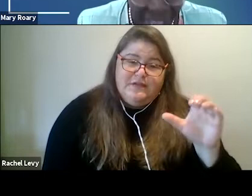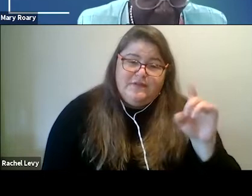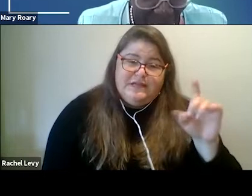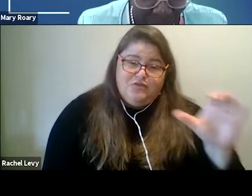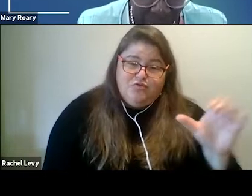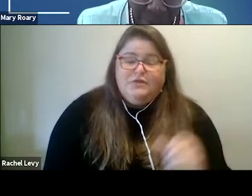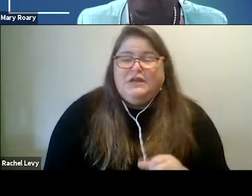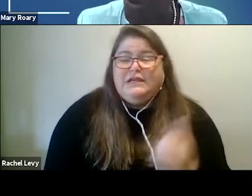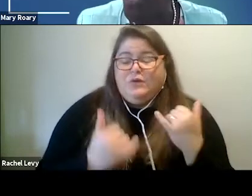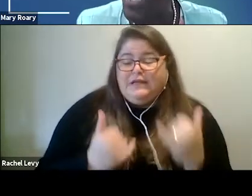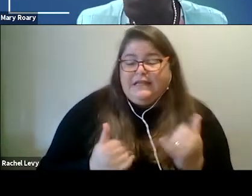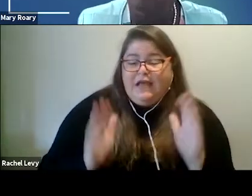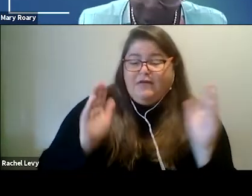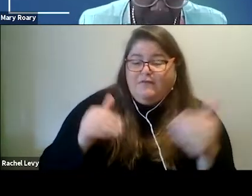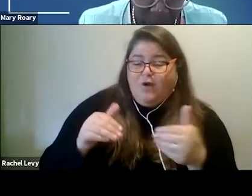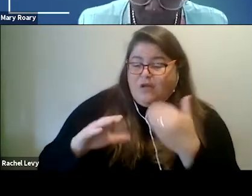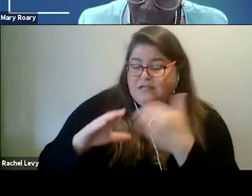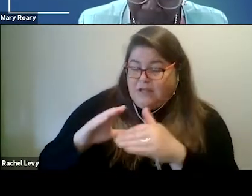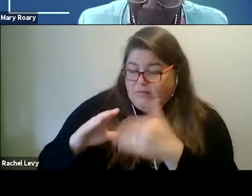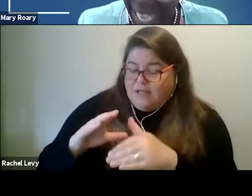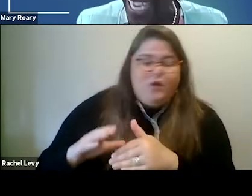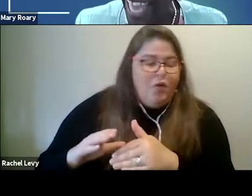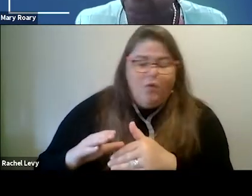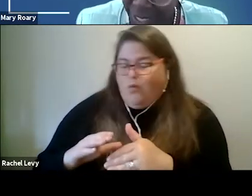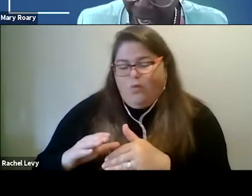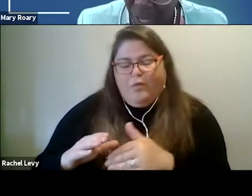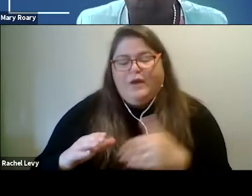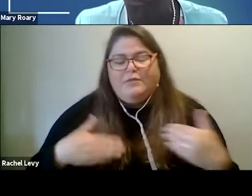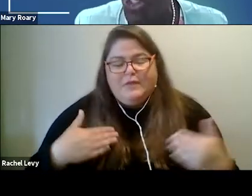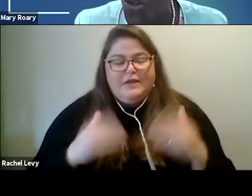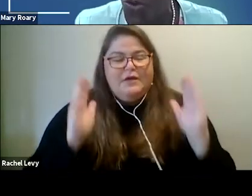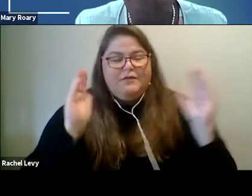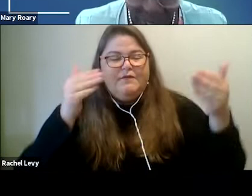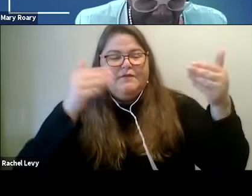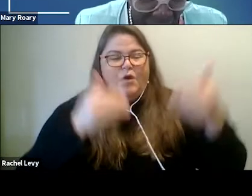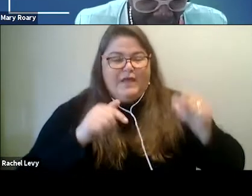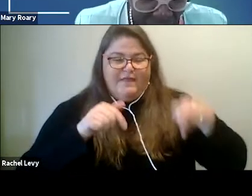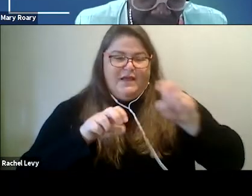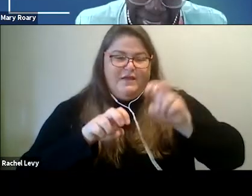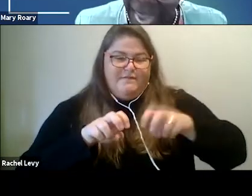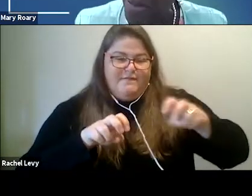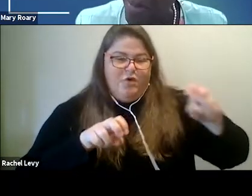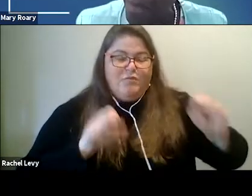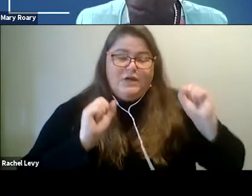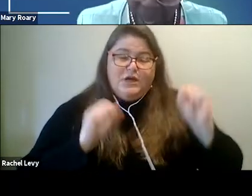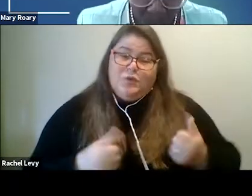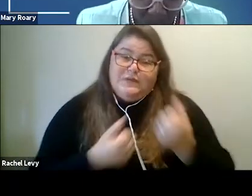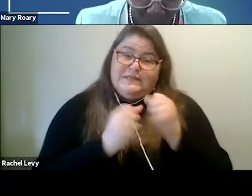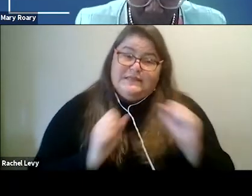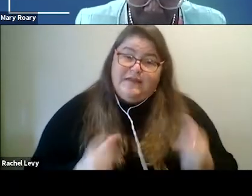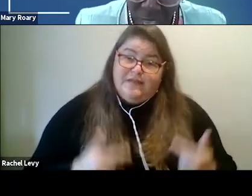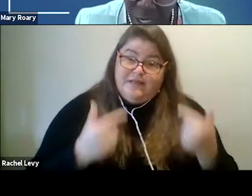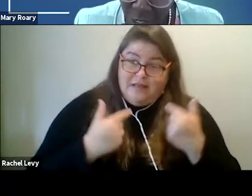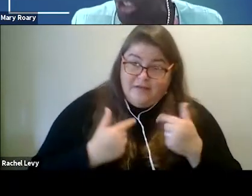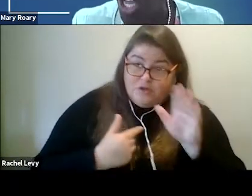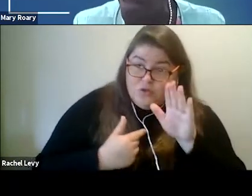your emails, but on this forum, which can be life-saving for you, others, and the people that we work